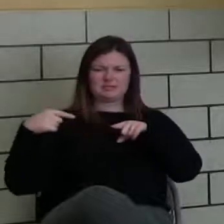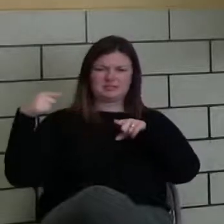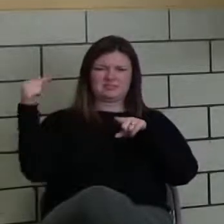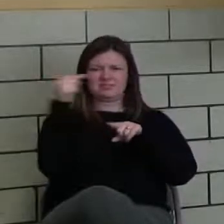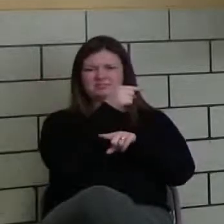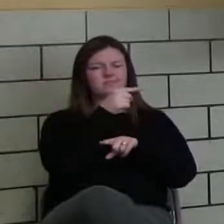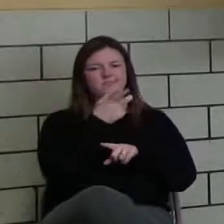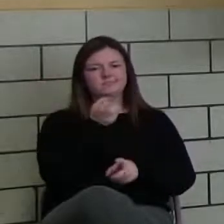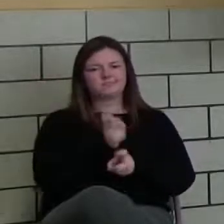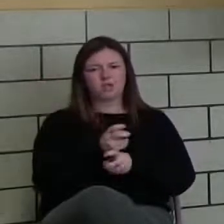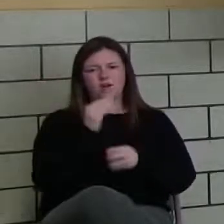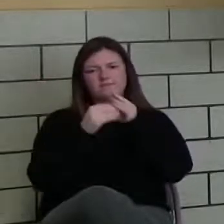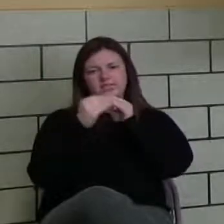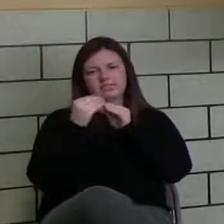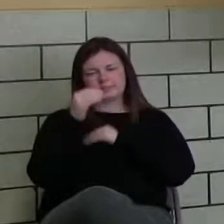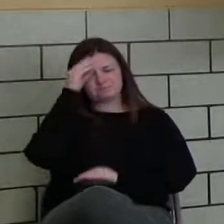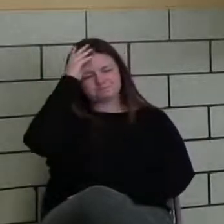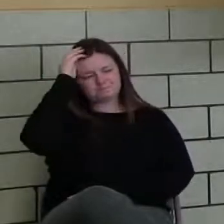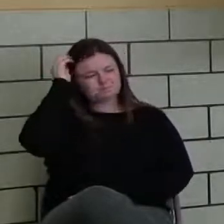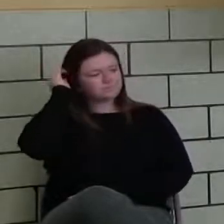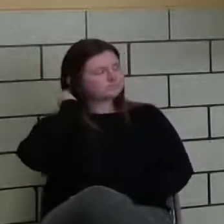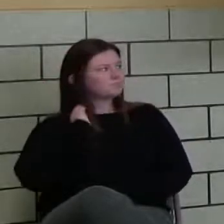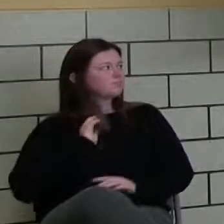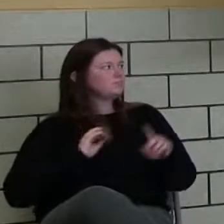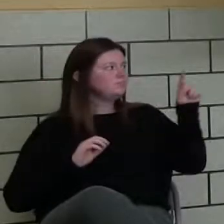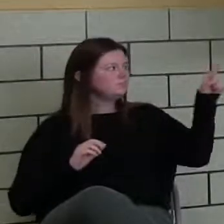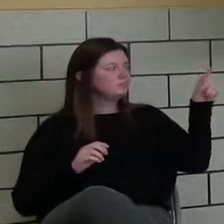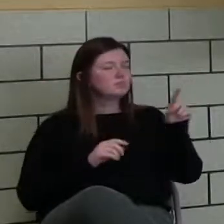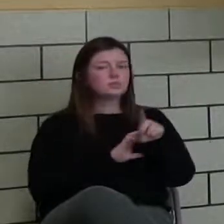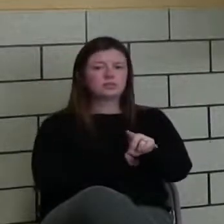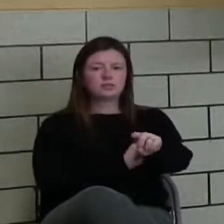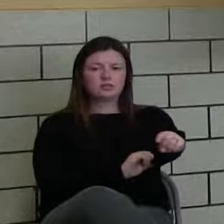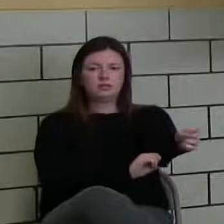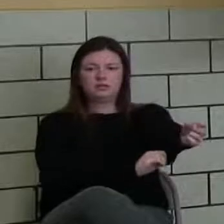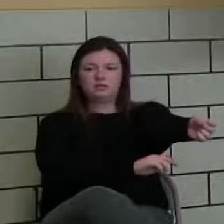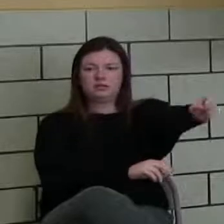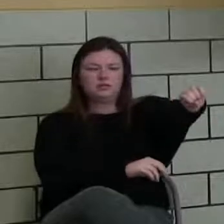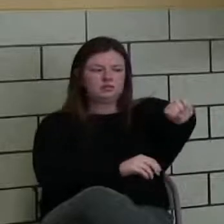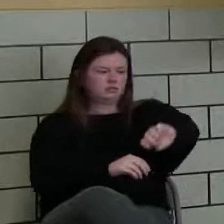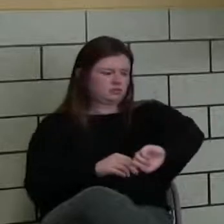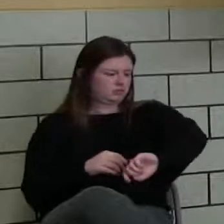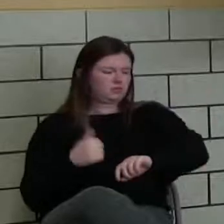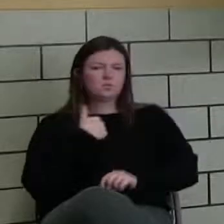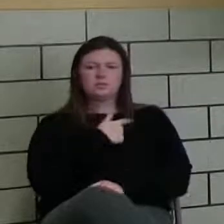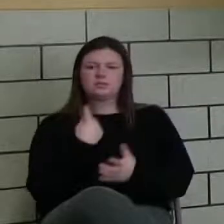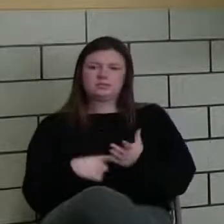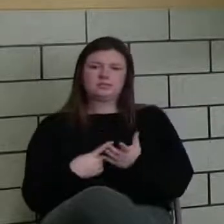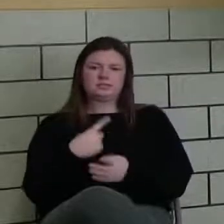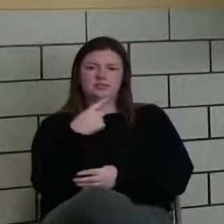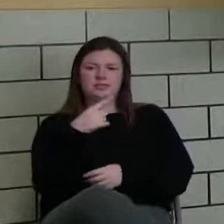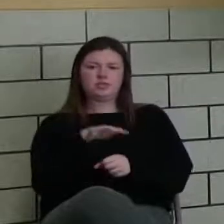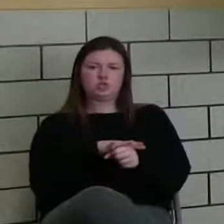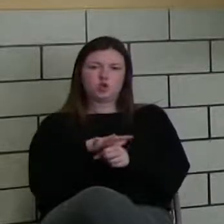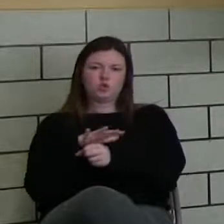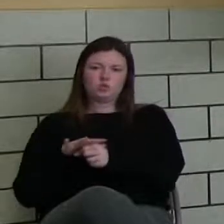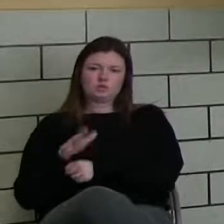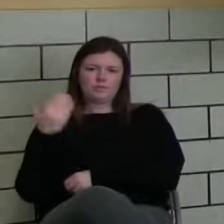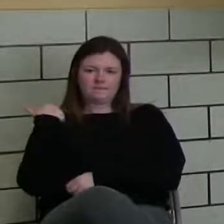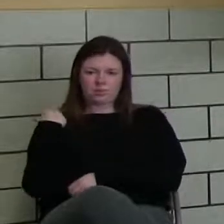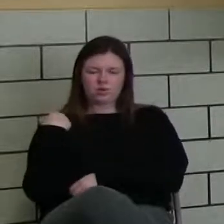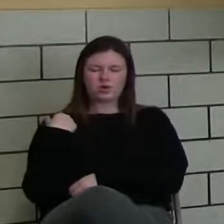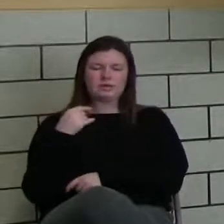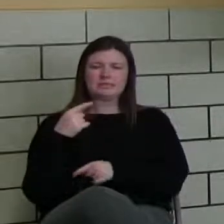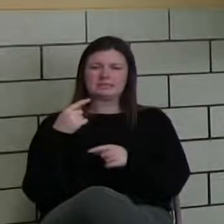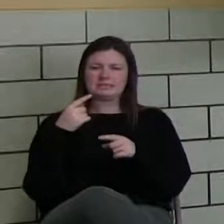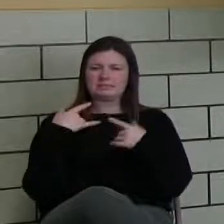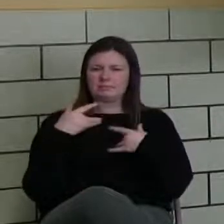So here's what that looks like when we zoom into that area. Again, we've talked about these zones before. Normally, on the skinnier part, that's an